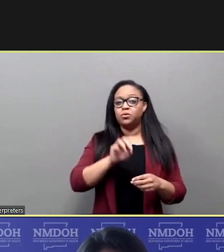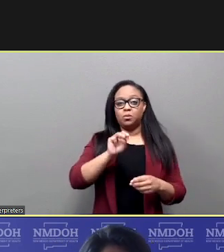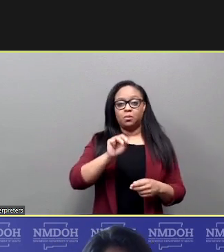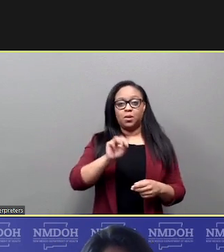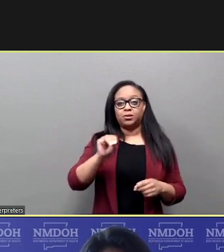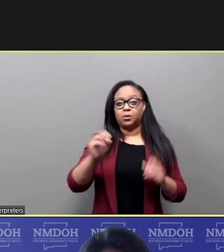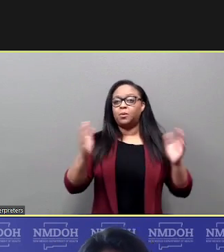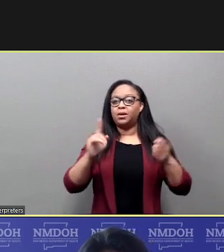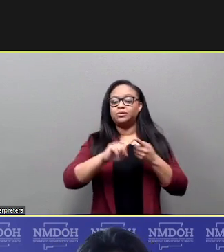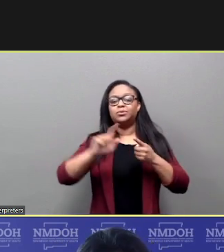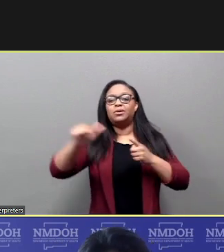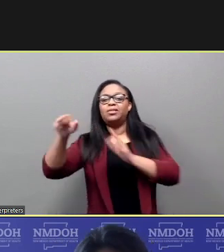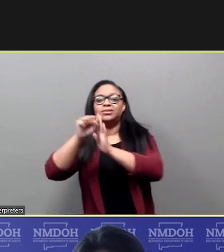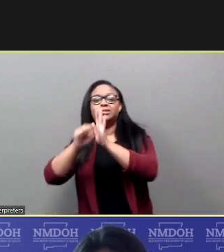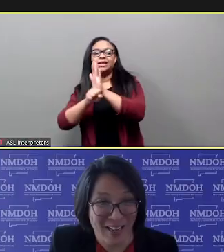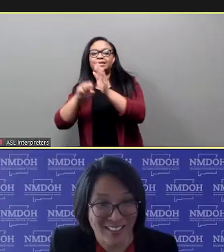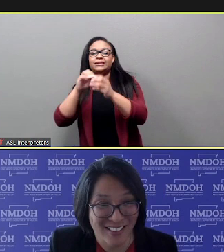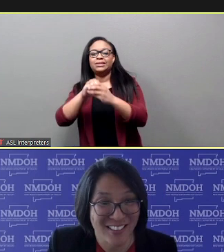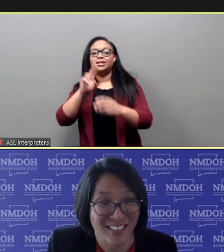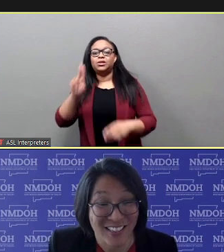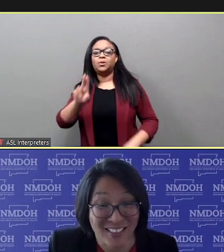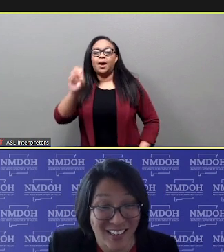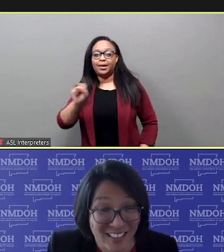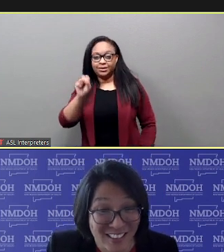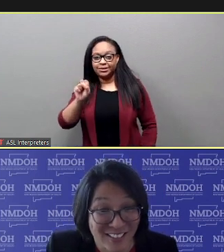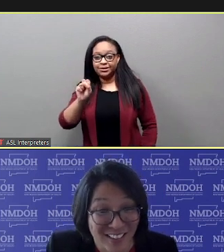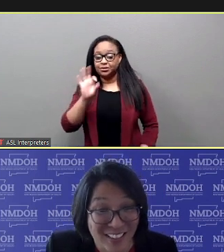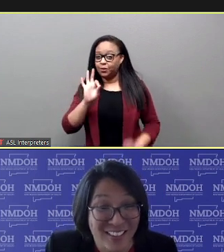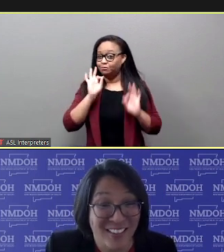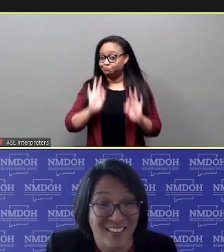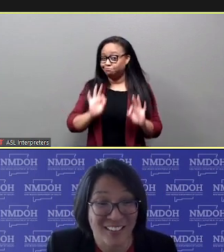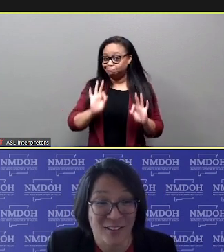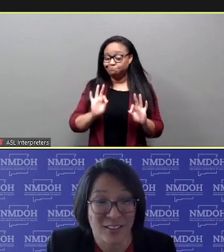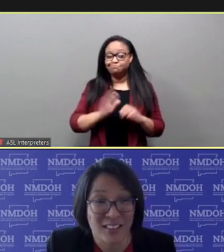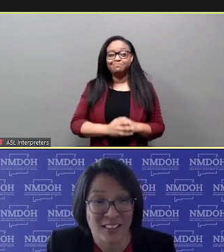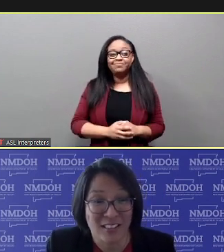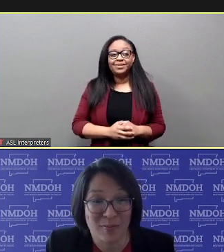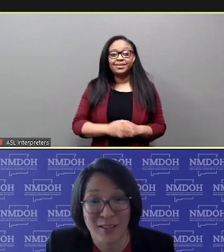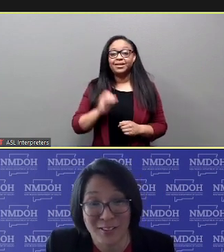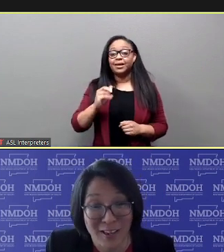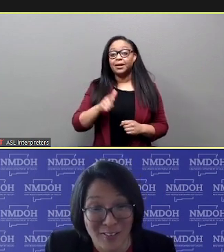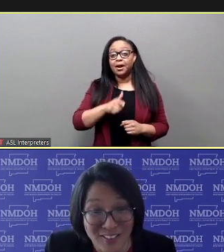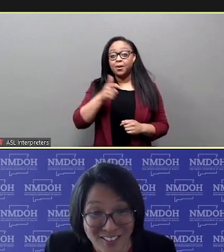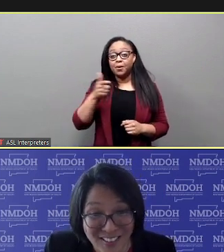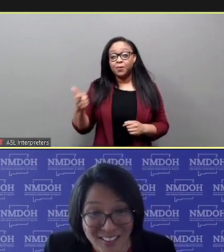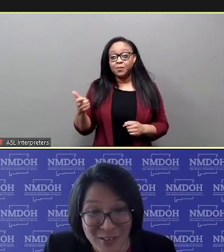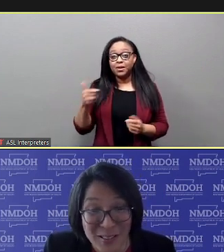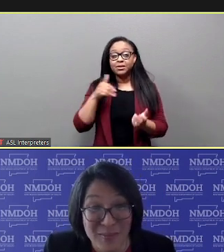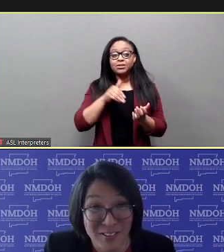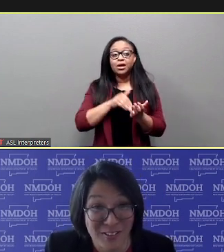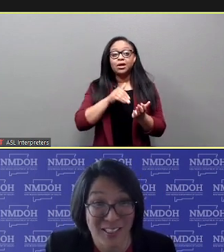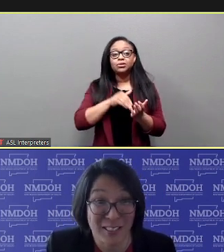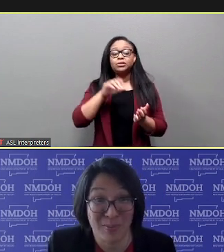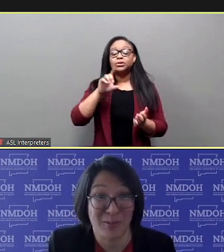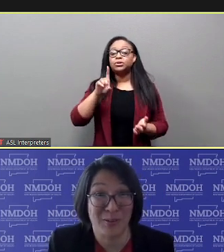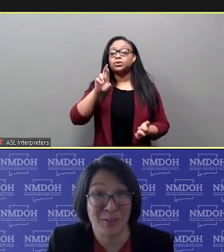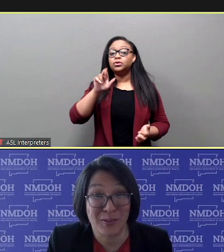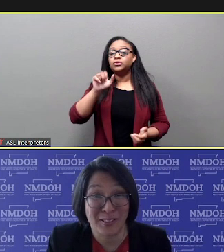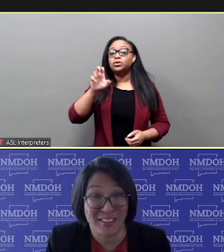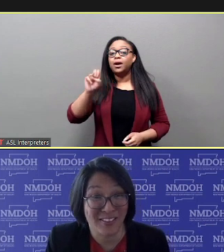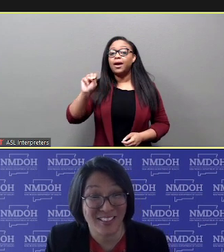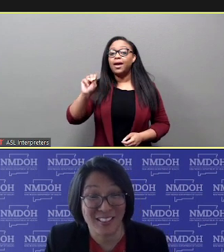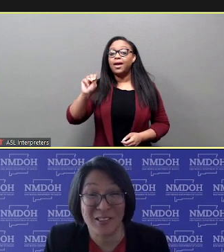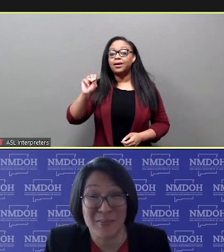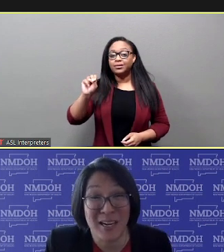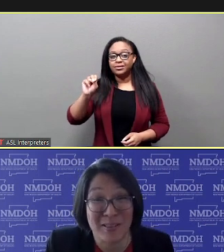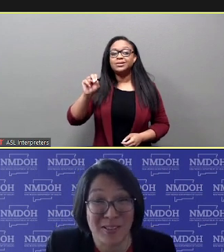now introduce, again, pass this to Dr. Anna Duran, our Associate Chief Medical Officer at UNM Children's Hospital, who will